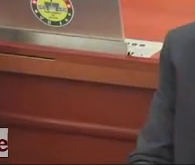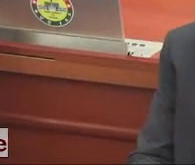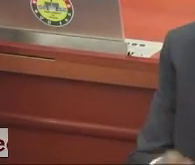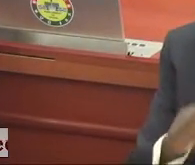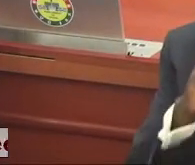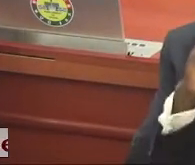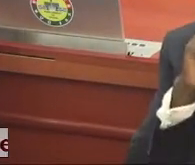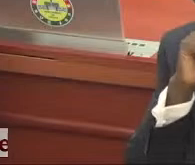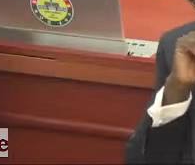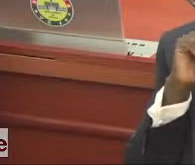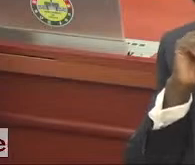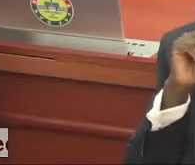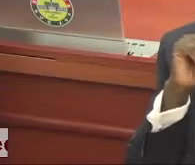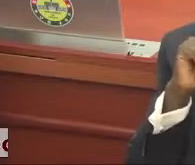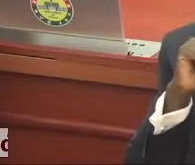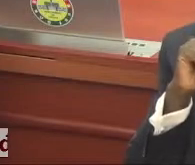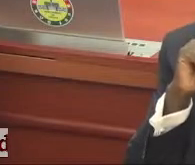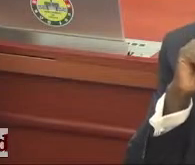Mr. Speaker,